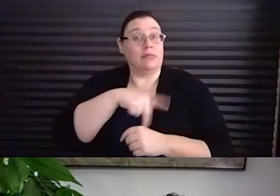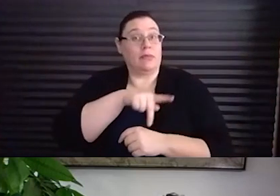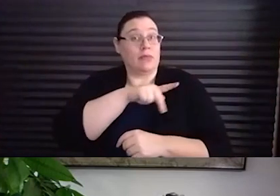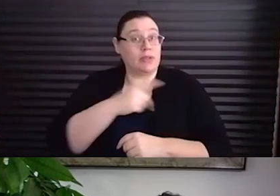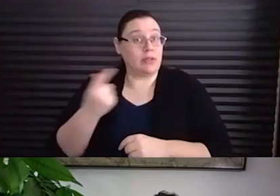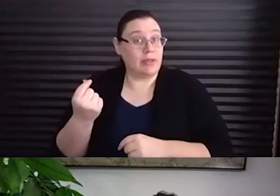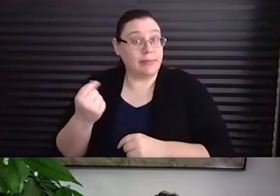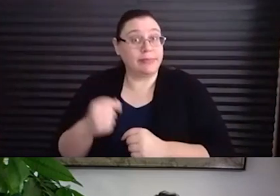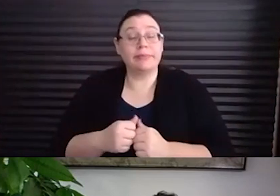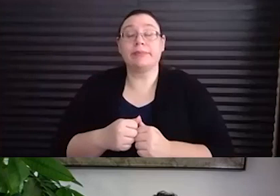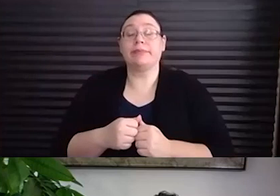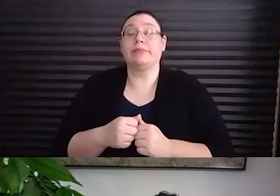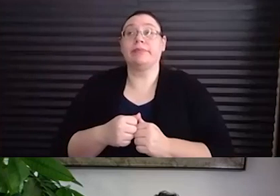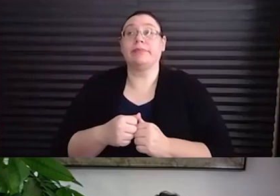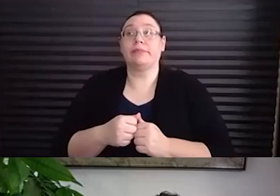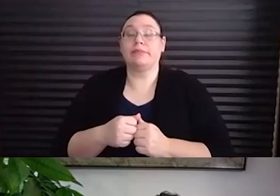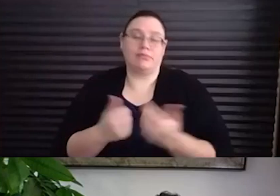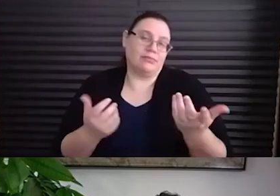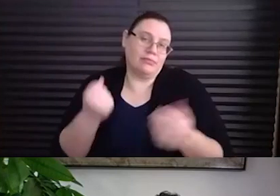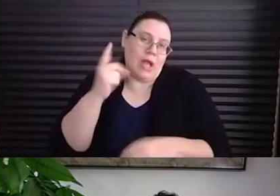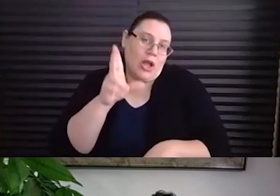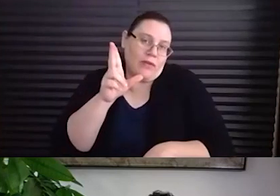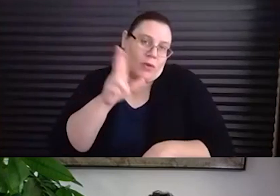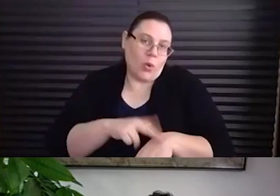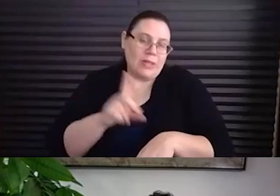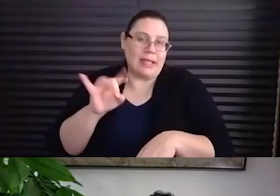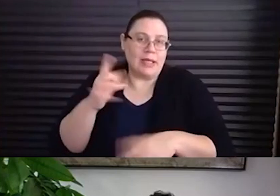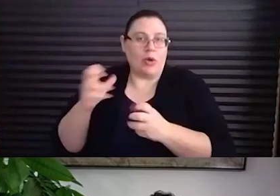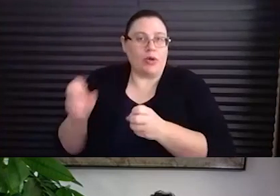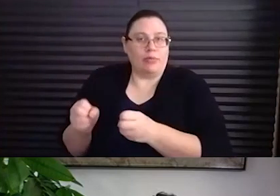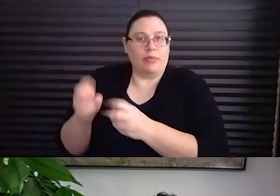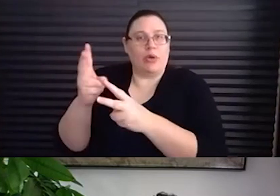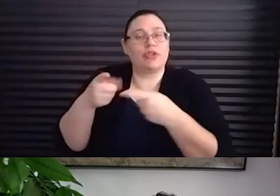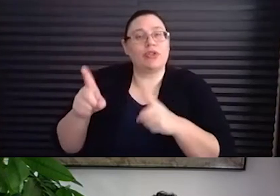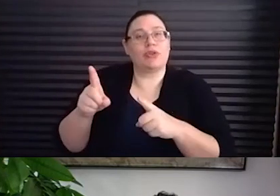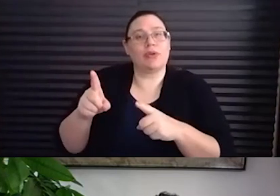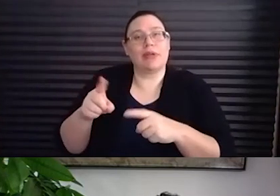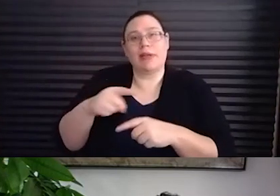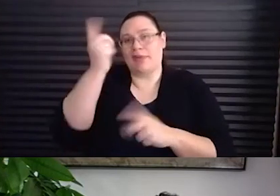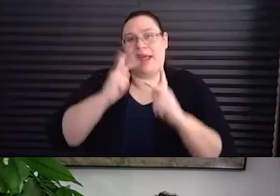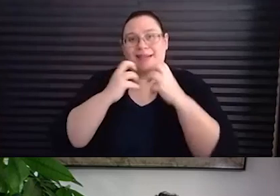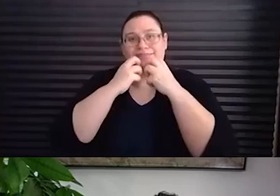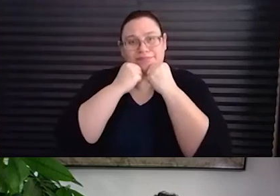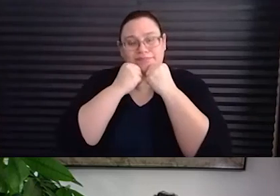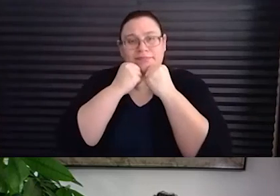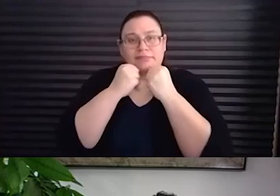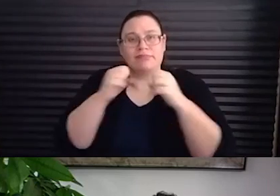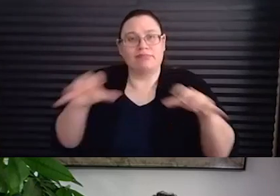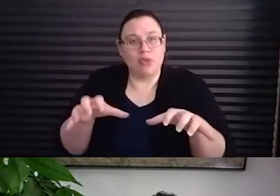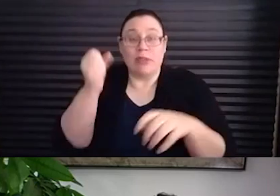however, I was, of course, wanted to post during the Black Lives Matter movement, which was a very